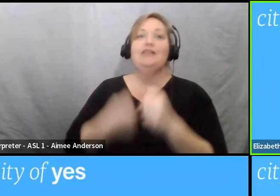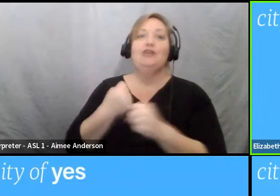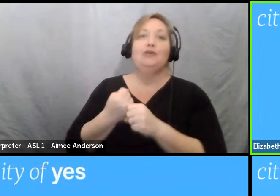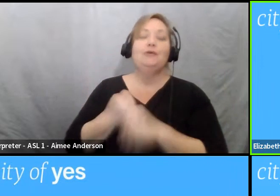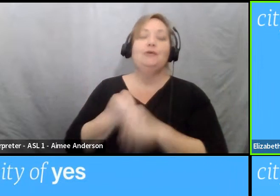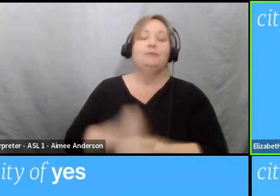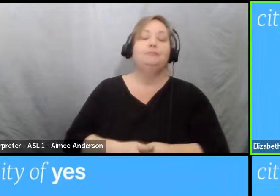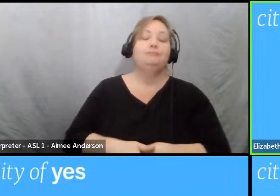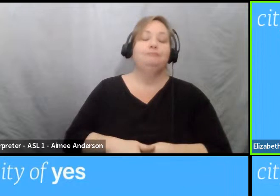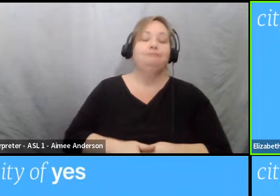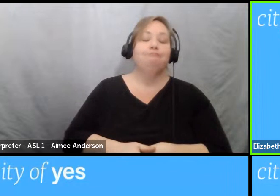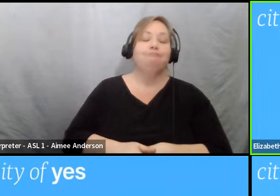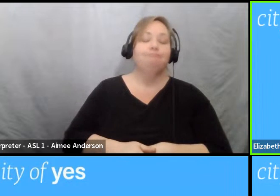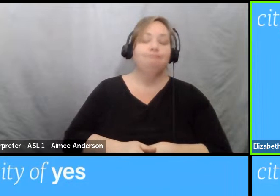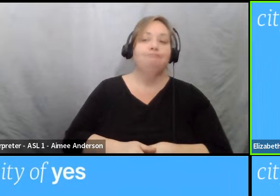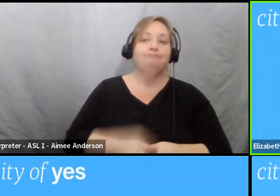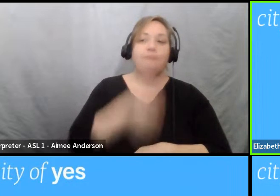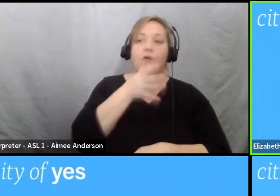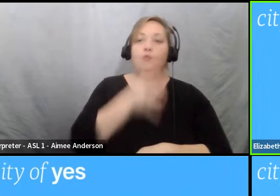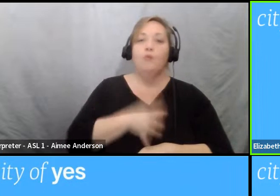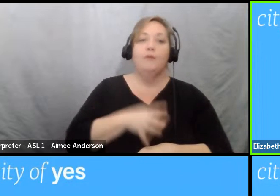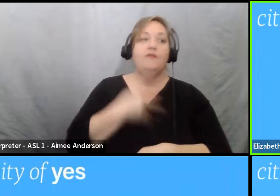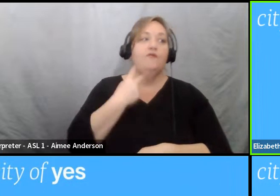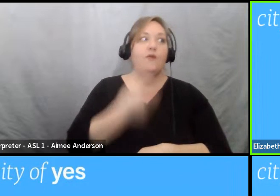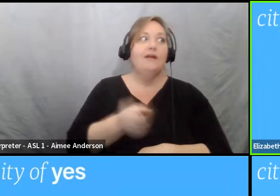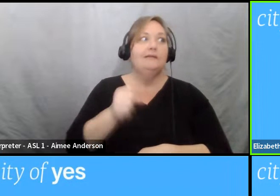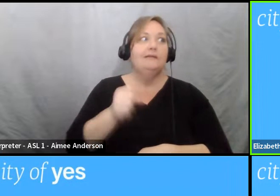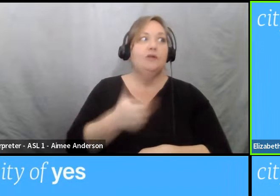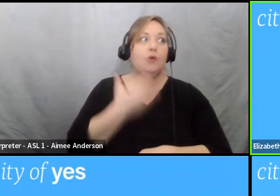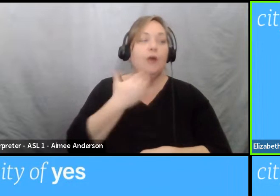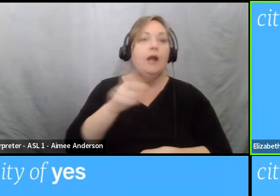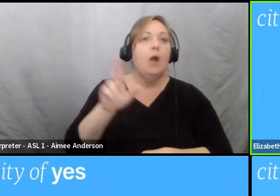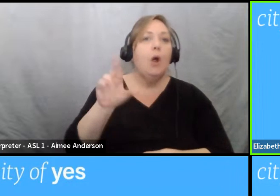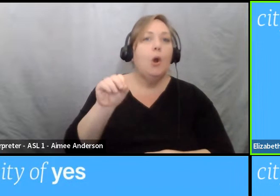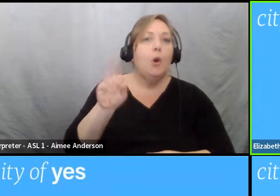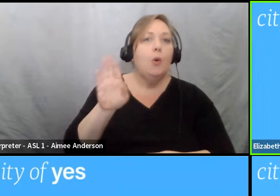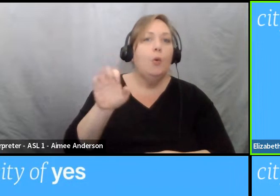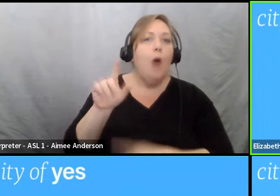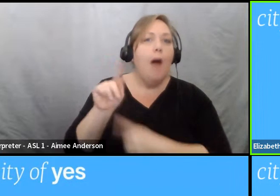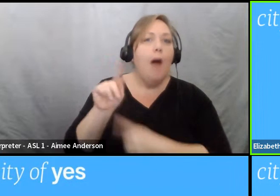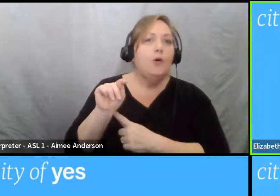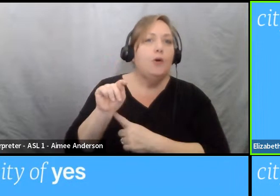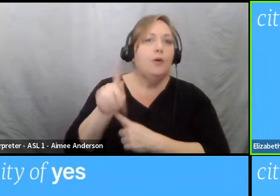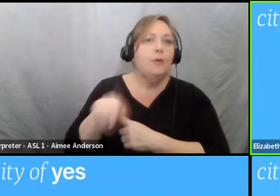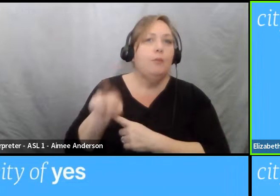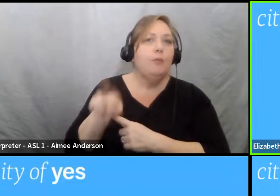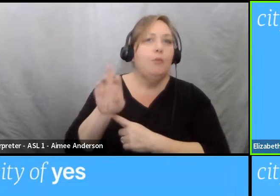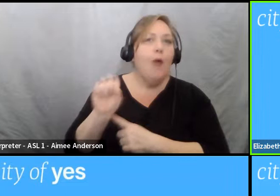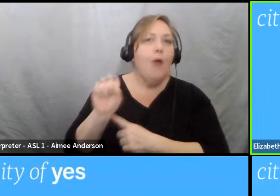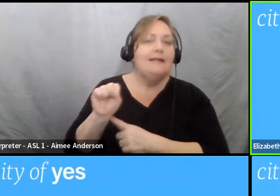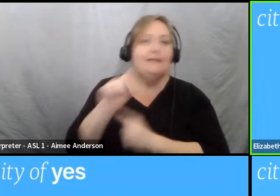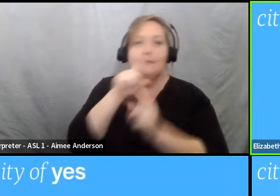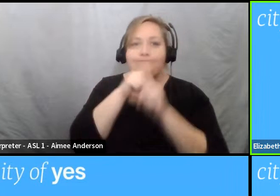Great. Robert Press, you're welcome to come back off mic and ask another